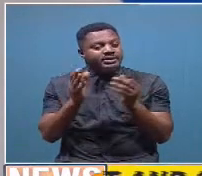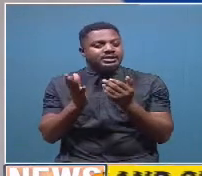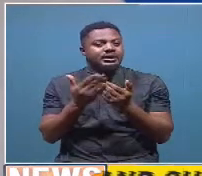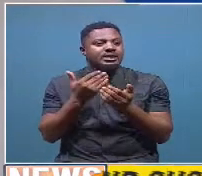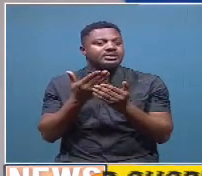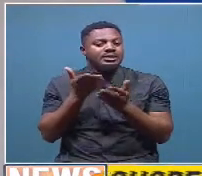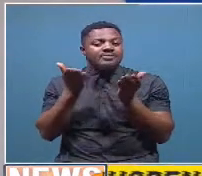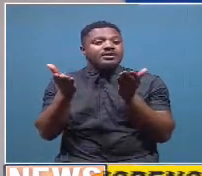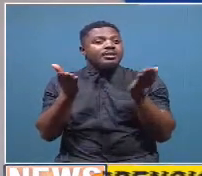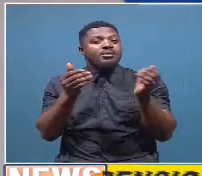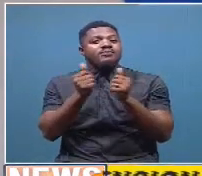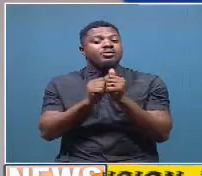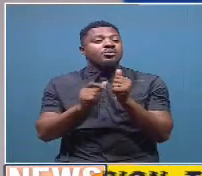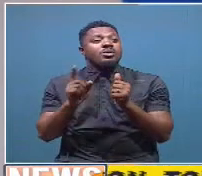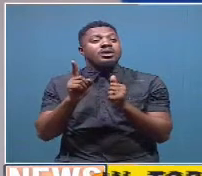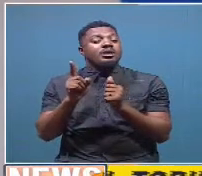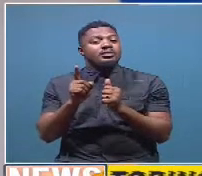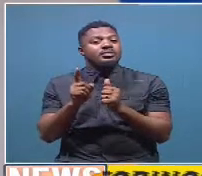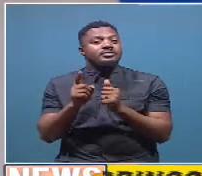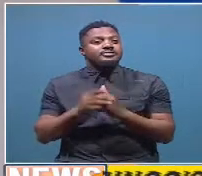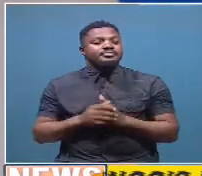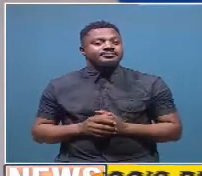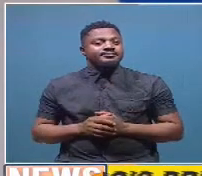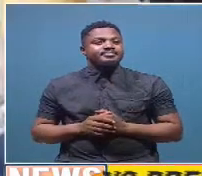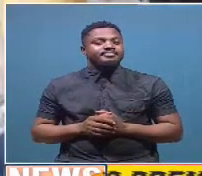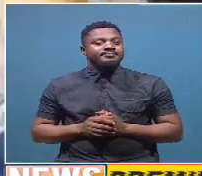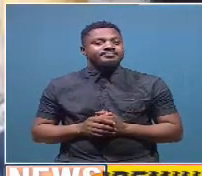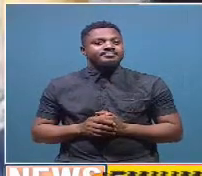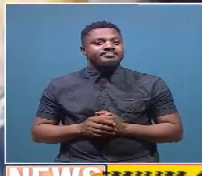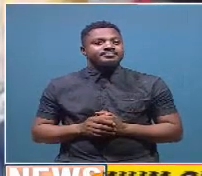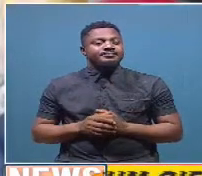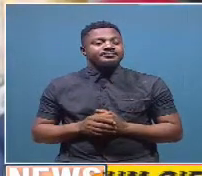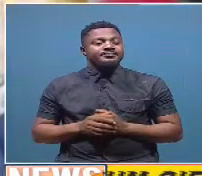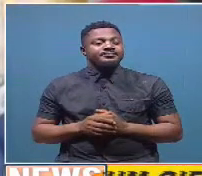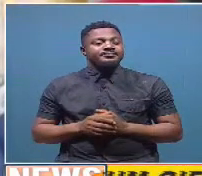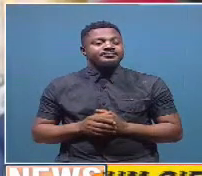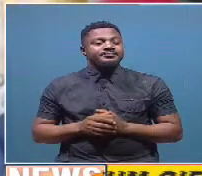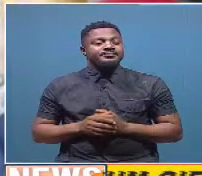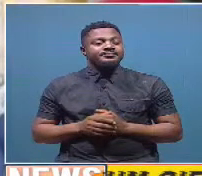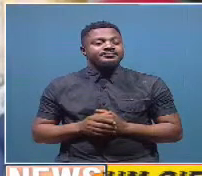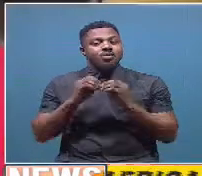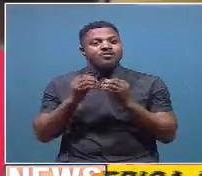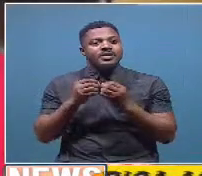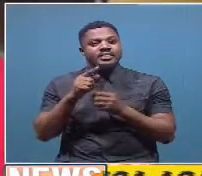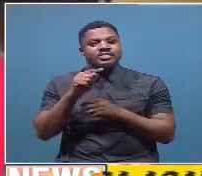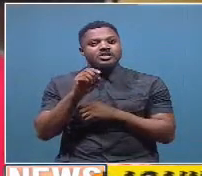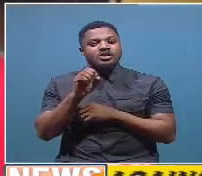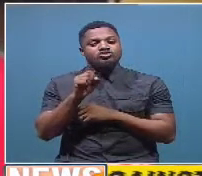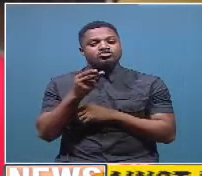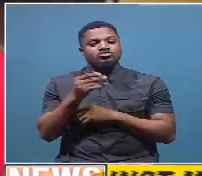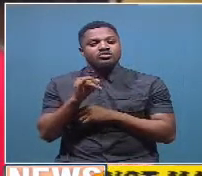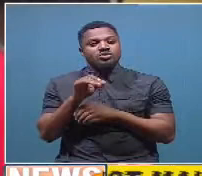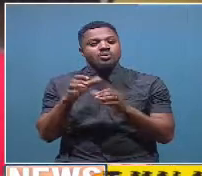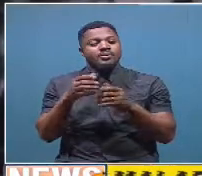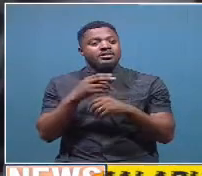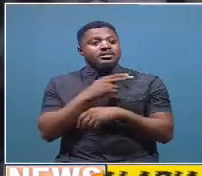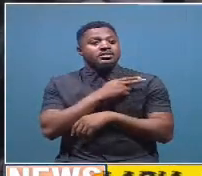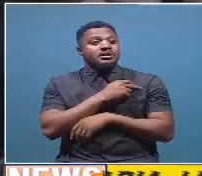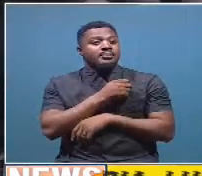easily available. They are available throughout the municipality. The health promotion officer of the community clinic,